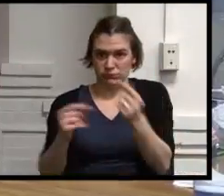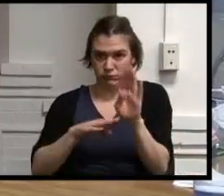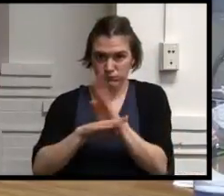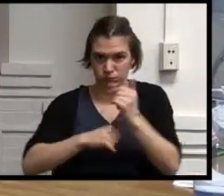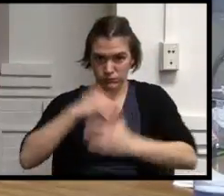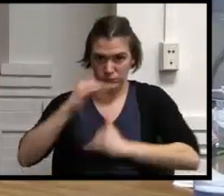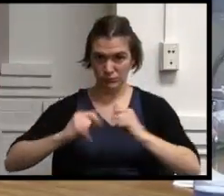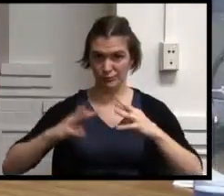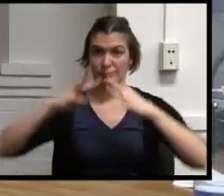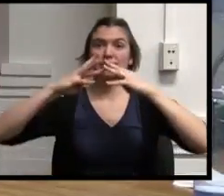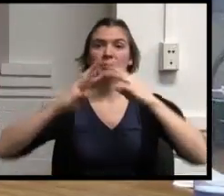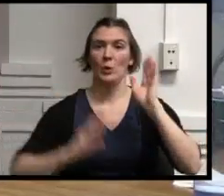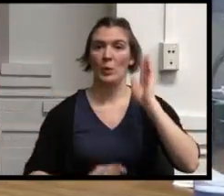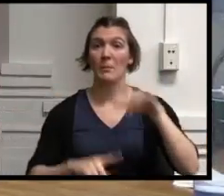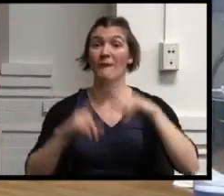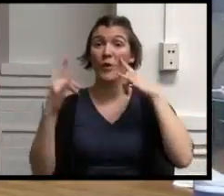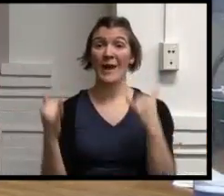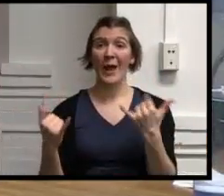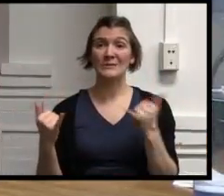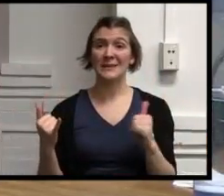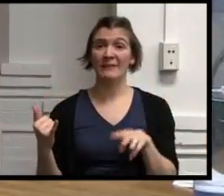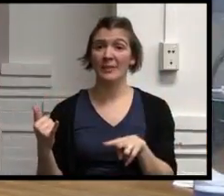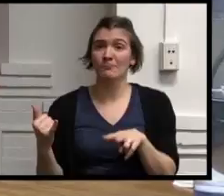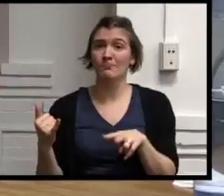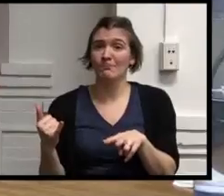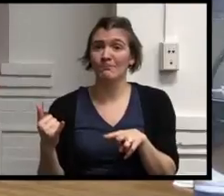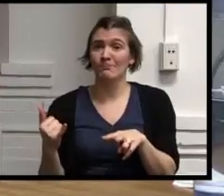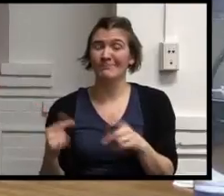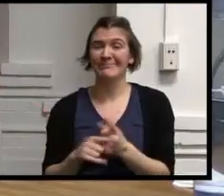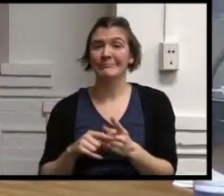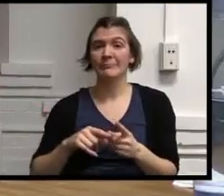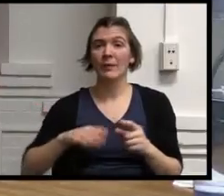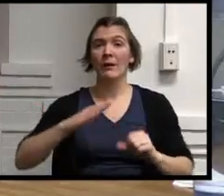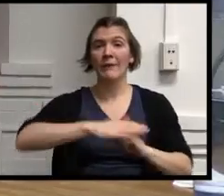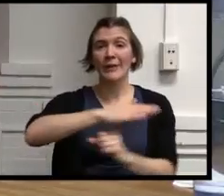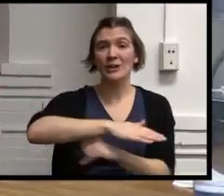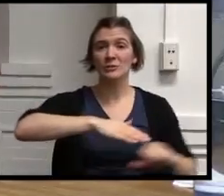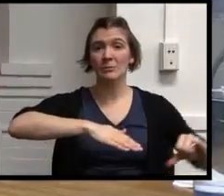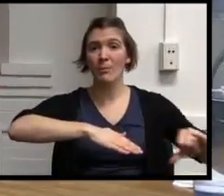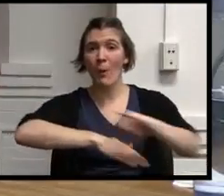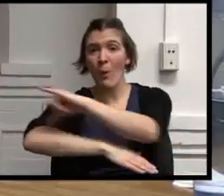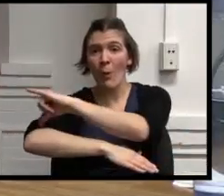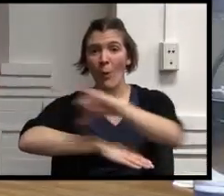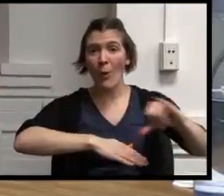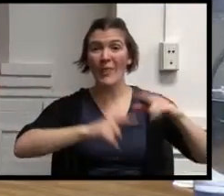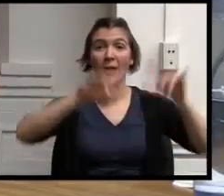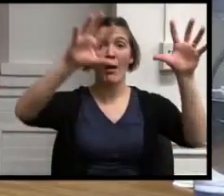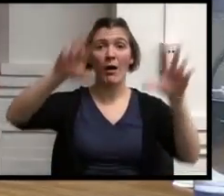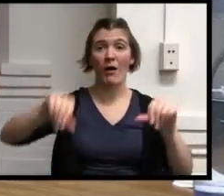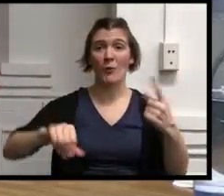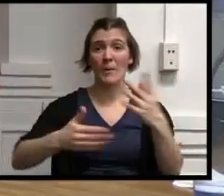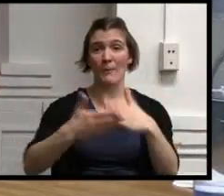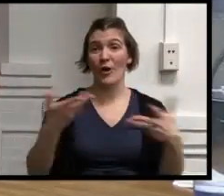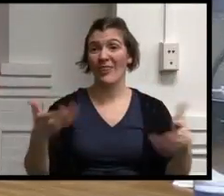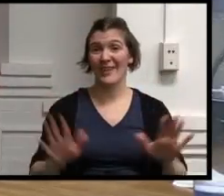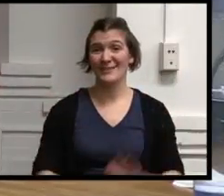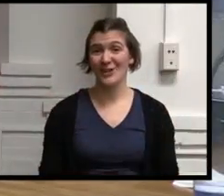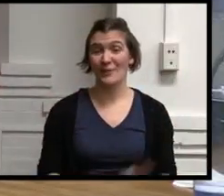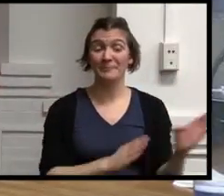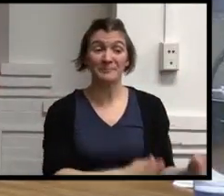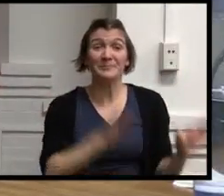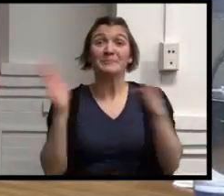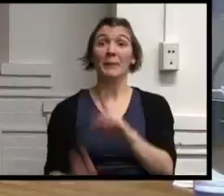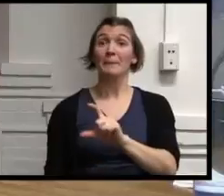site. But right now it's still pouring of foundations and the removal of that overhang. And at the